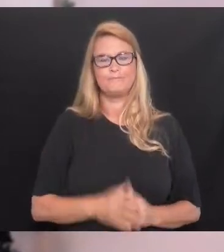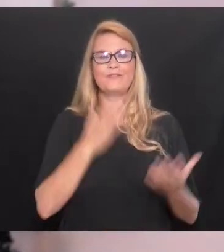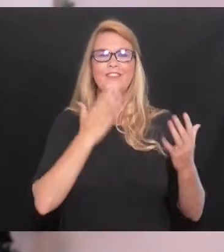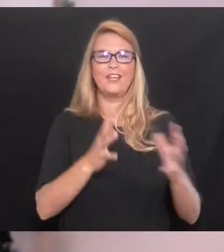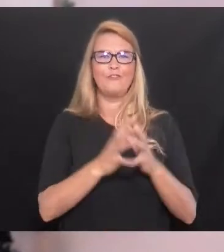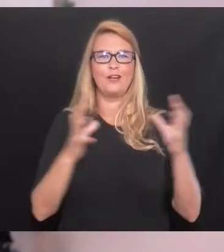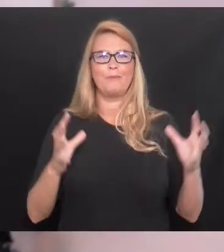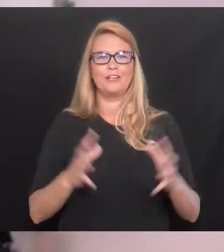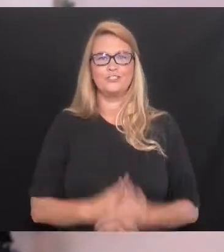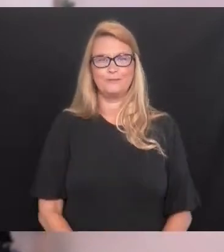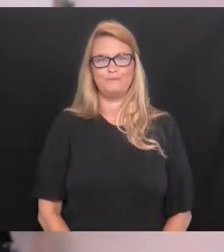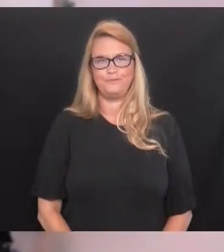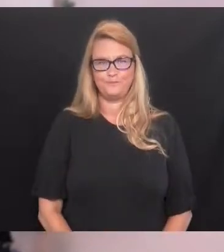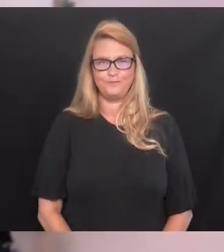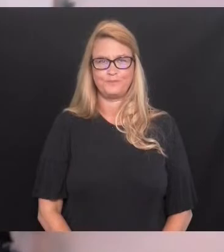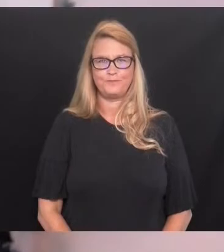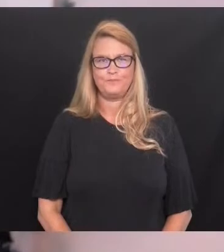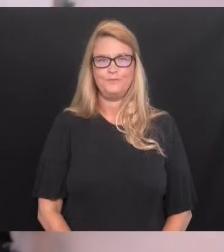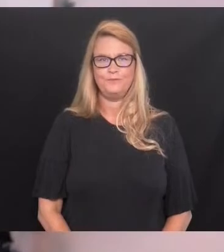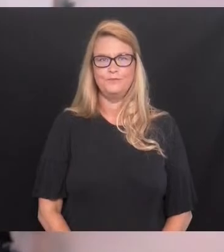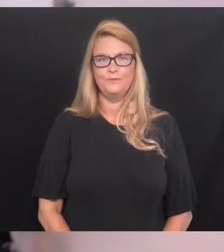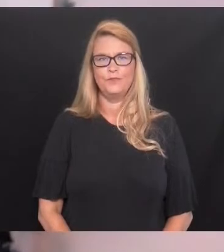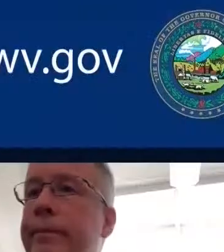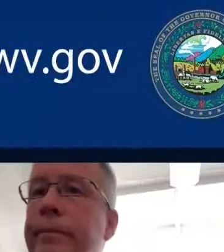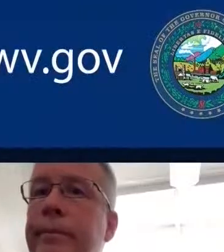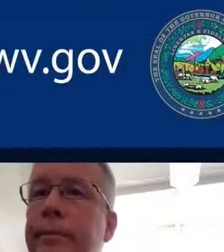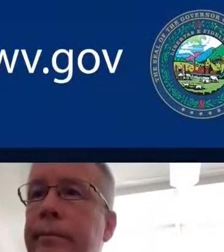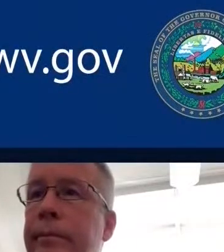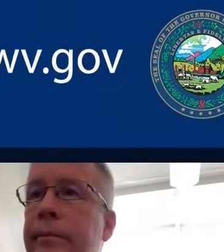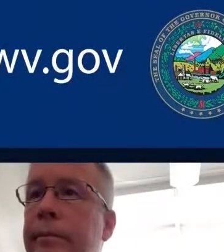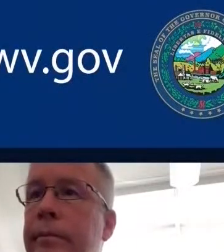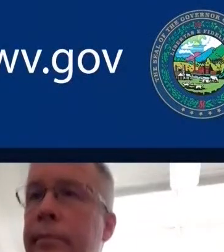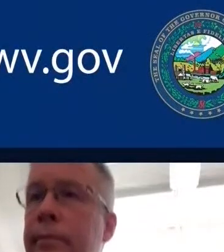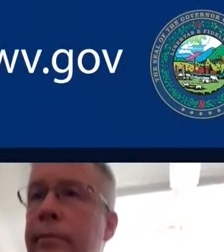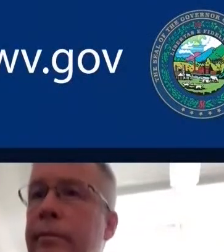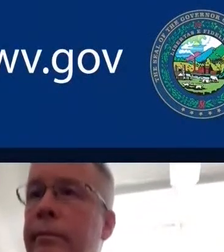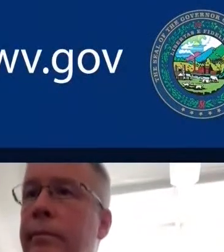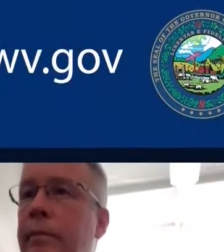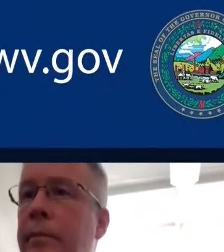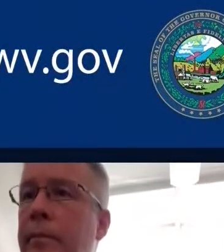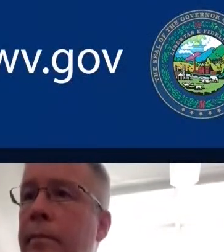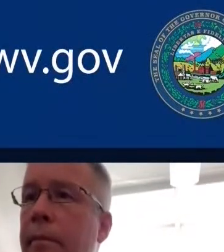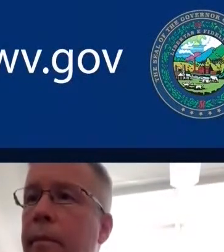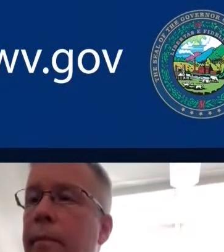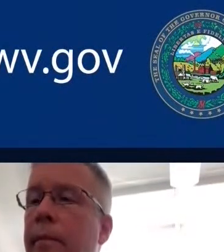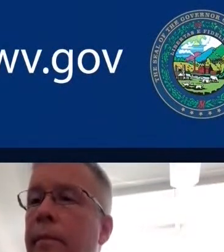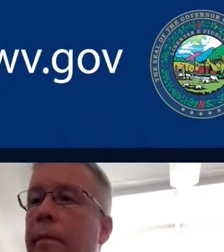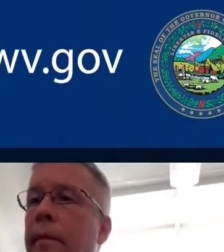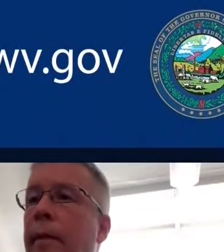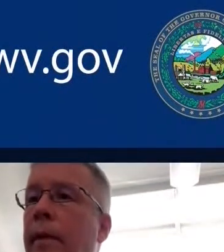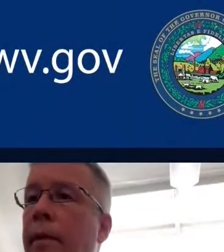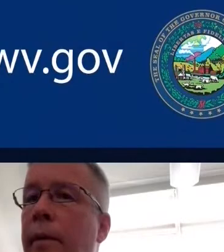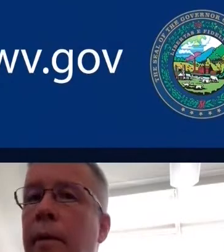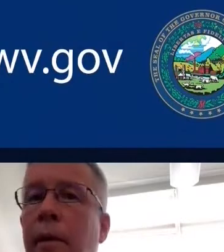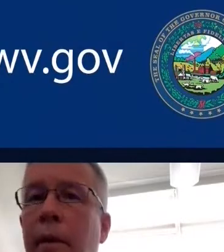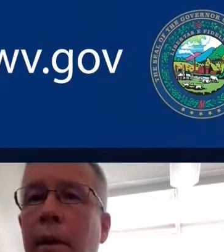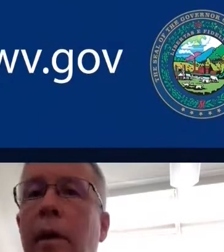much. All right, thank you, Dr. Marsh. Next, we'll go to retired Major General Jim Hoyer, the director of our Joint Interagency Task